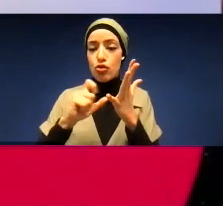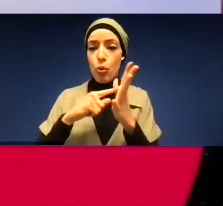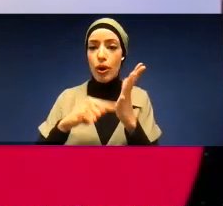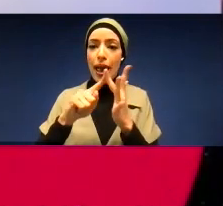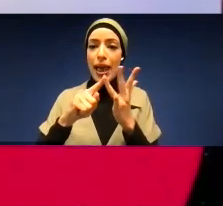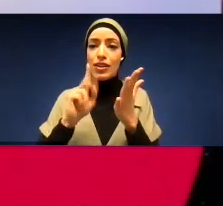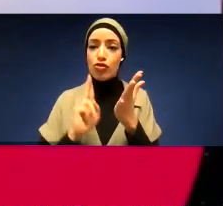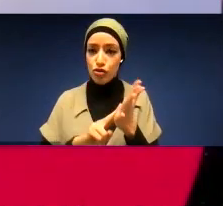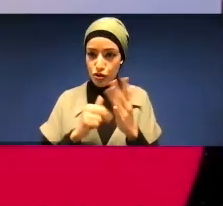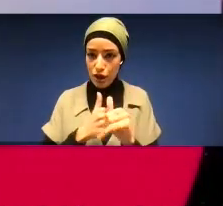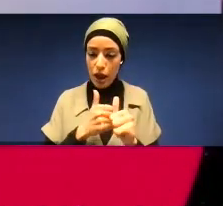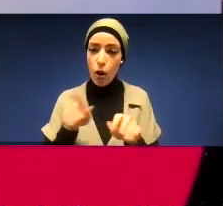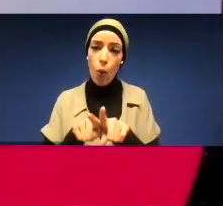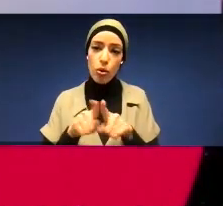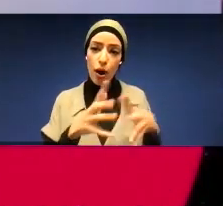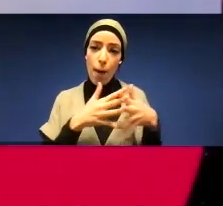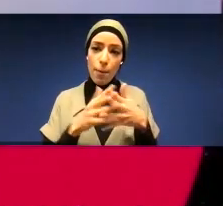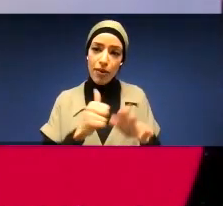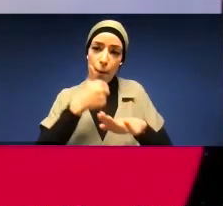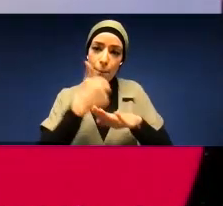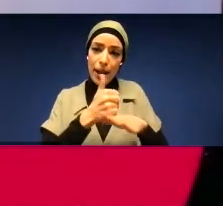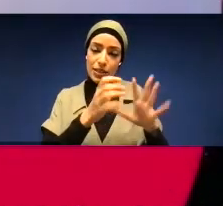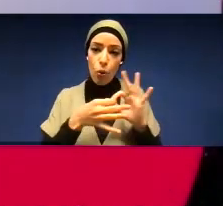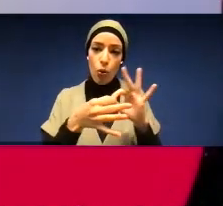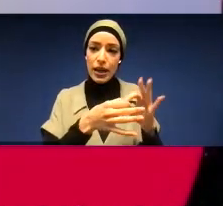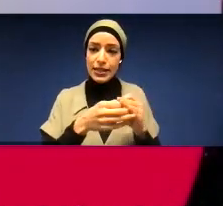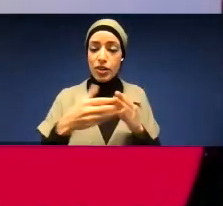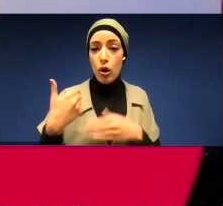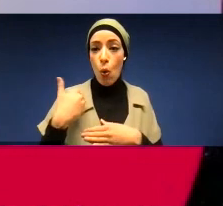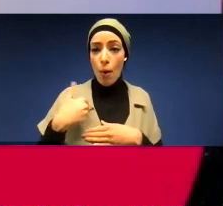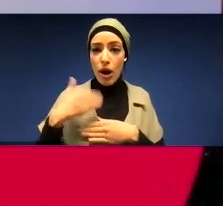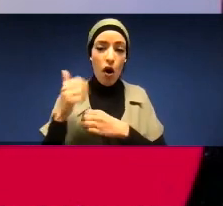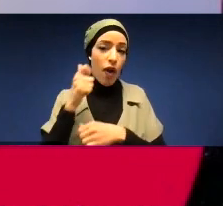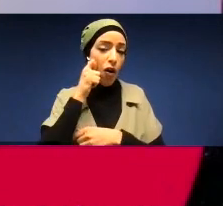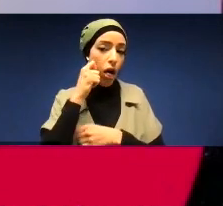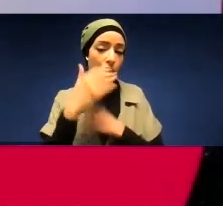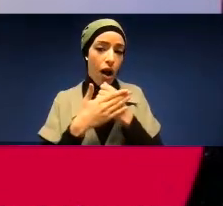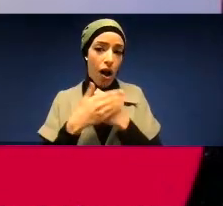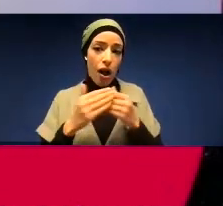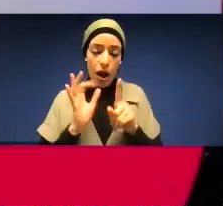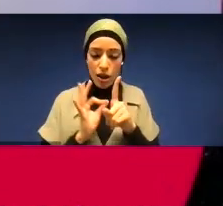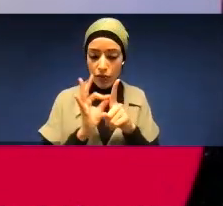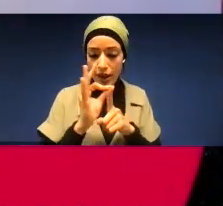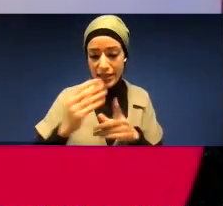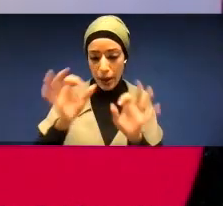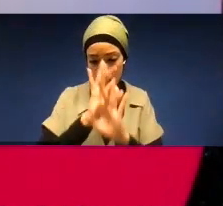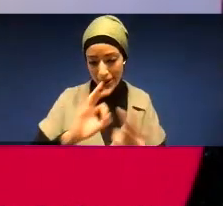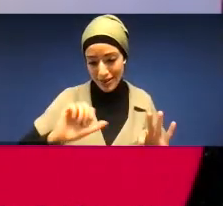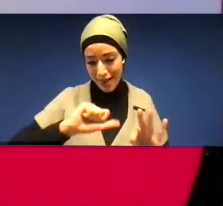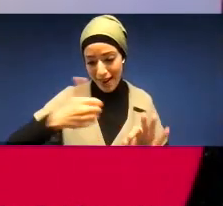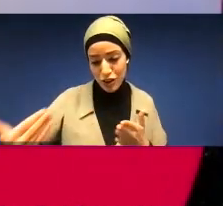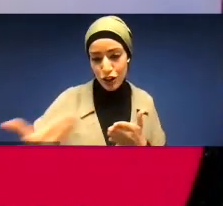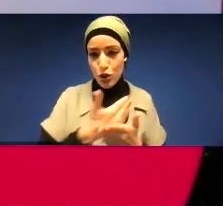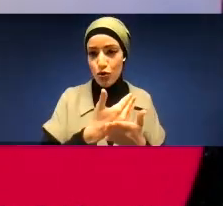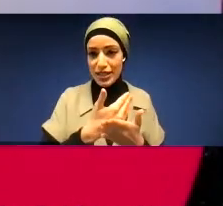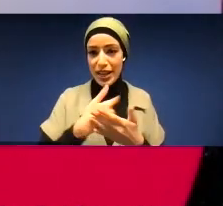of the US-based organization Women of Color Advancing Peace and Security. Basically, like everyone present on tonight's panel,